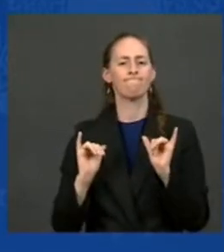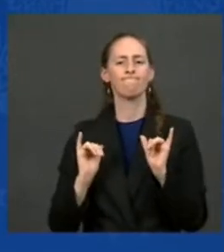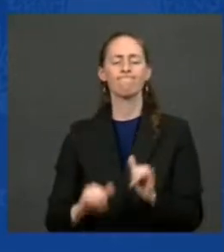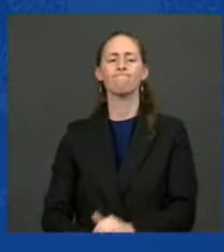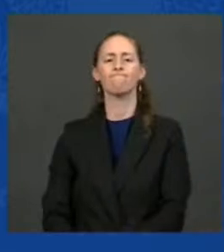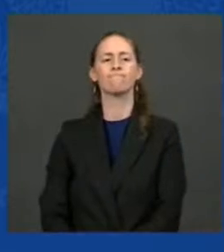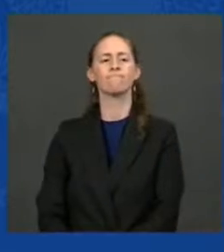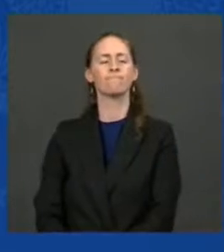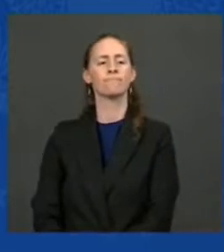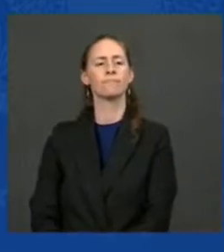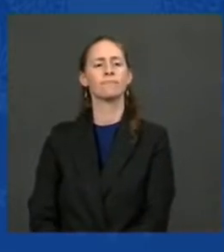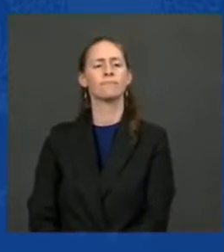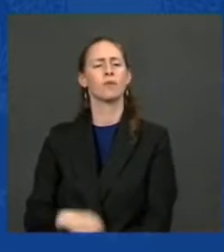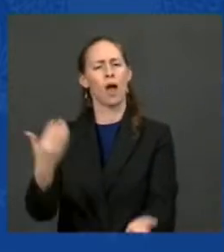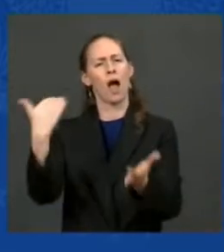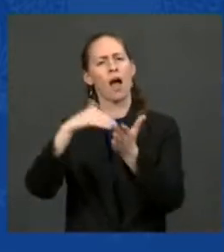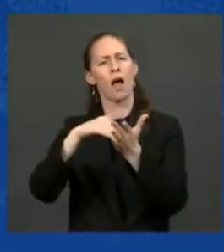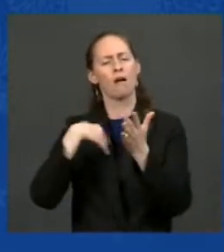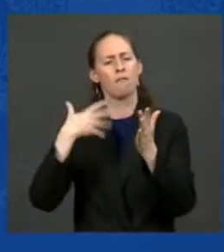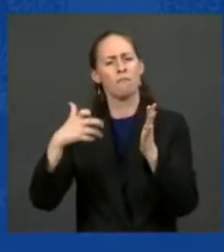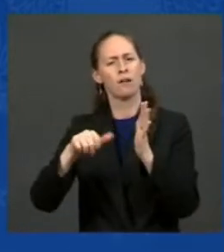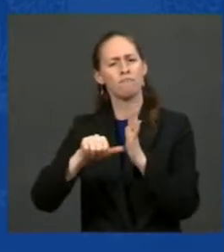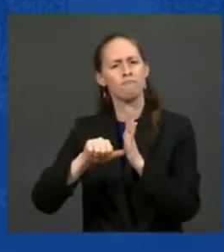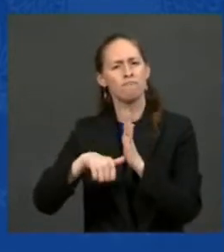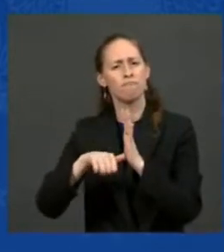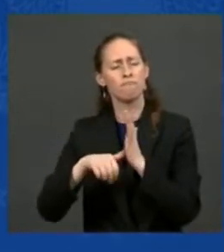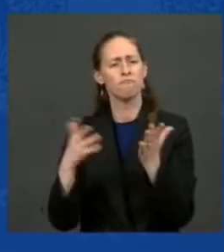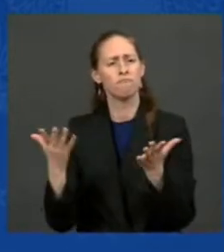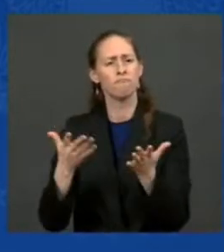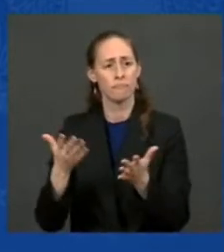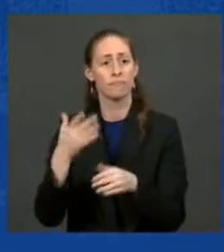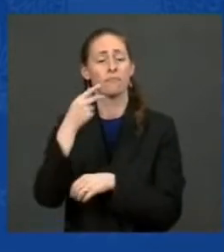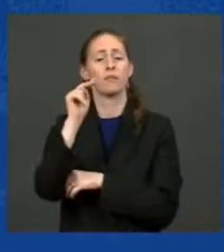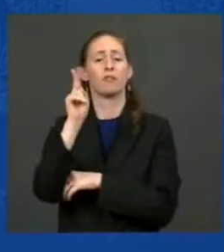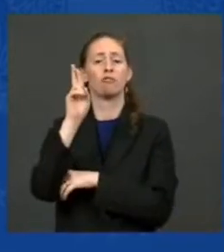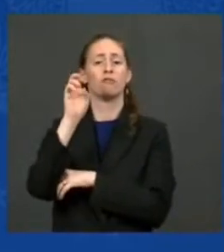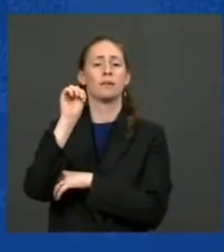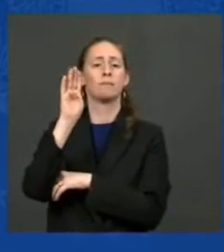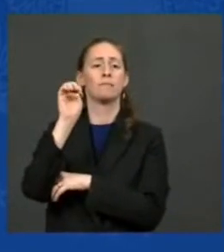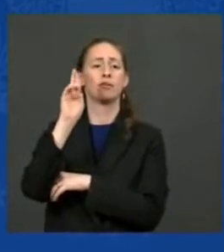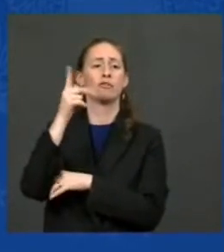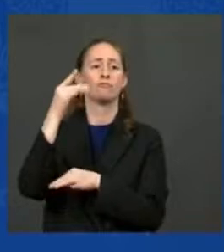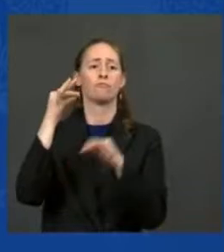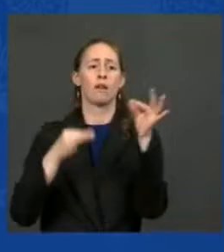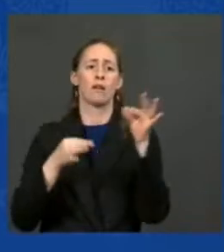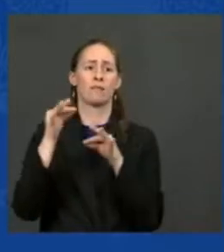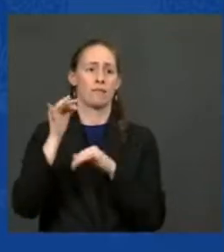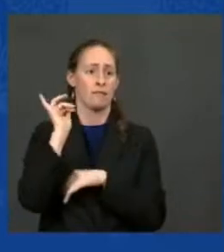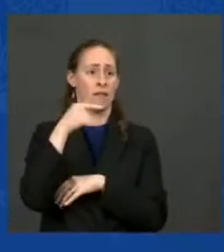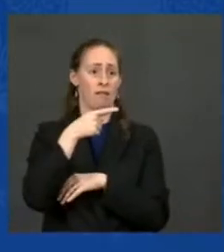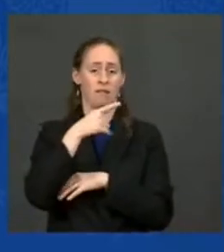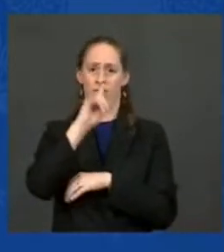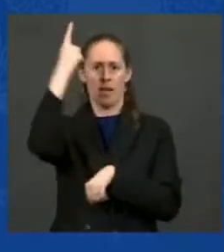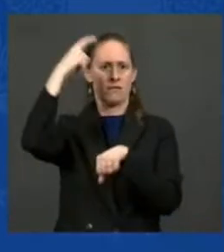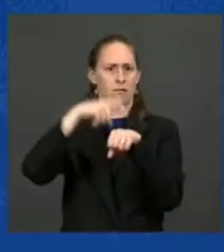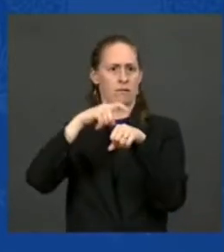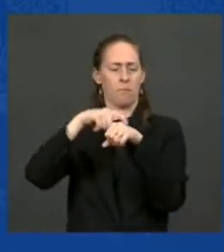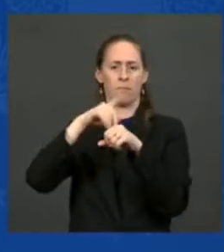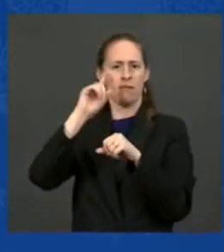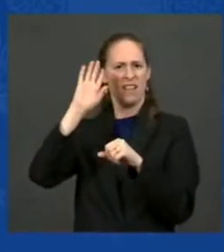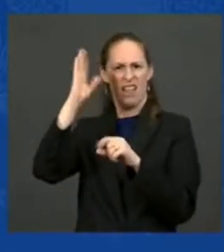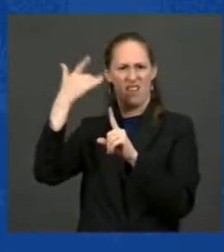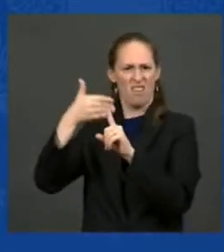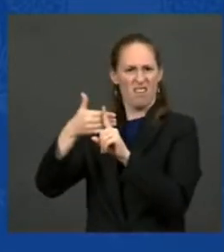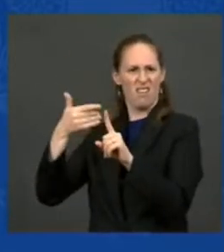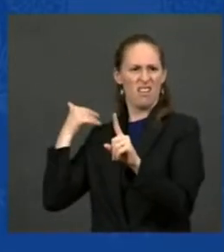So let me say it again. Nuremberg was unlike anything that ever came before. It was not about